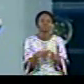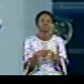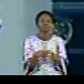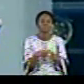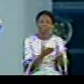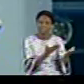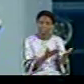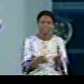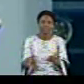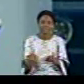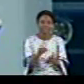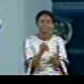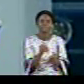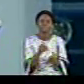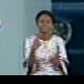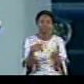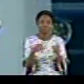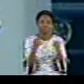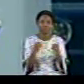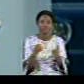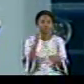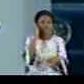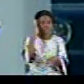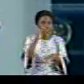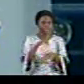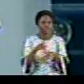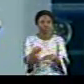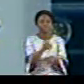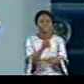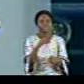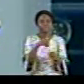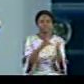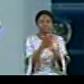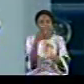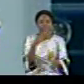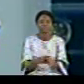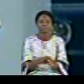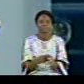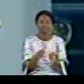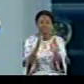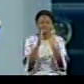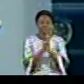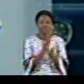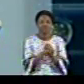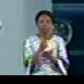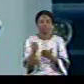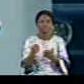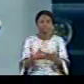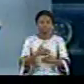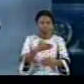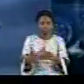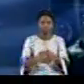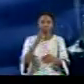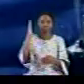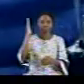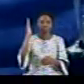them. The power will touch them in Jesus' name. The next testifier. Praise the